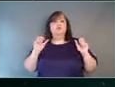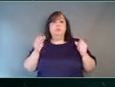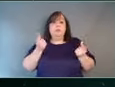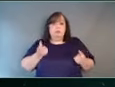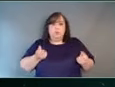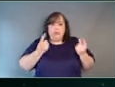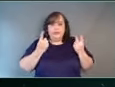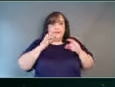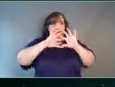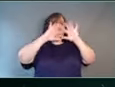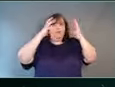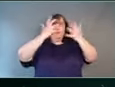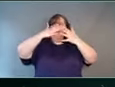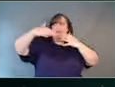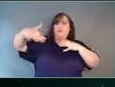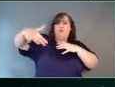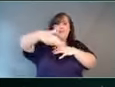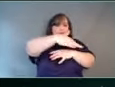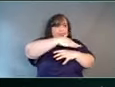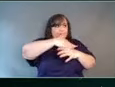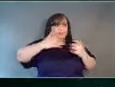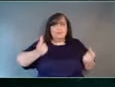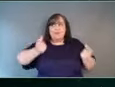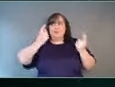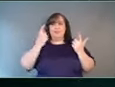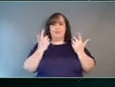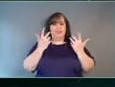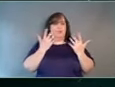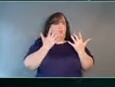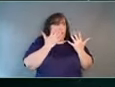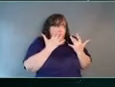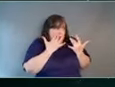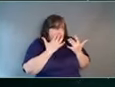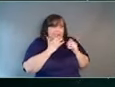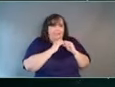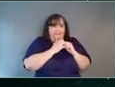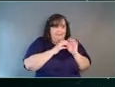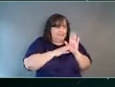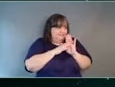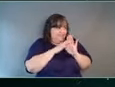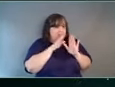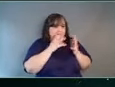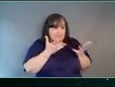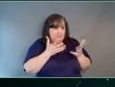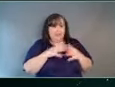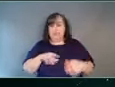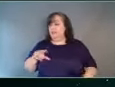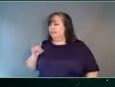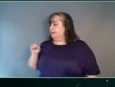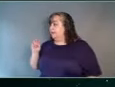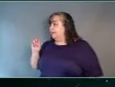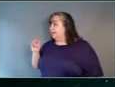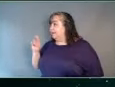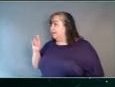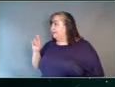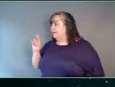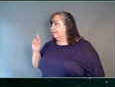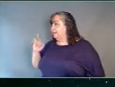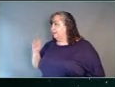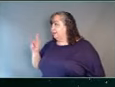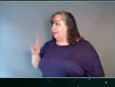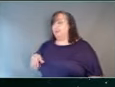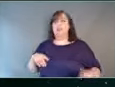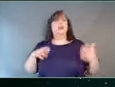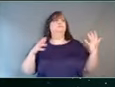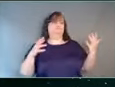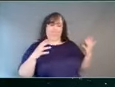way they are and how did they get this way? What do you think, Tarek? I think yes to everything you said. And